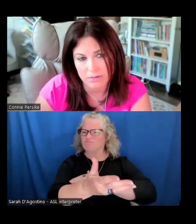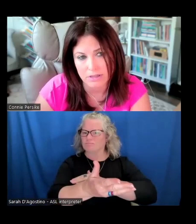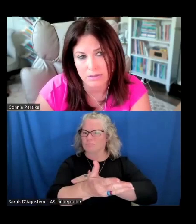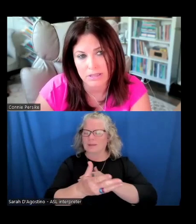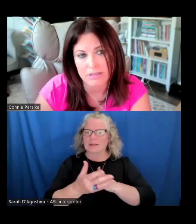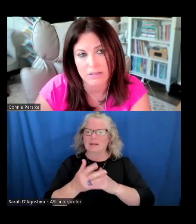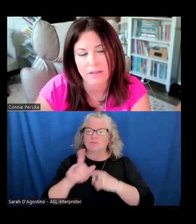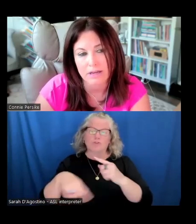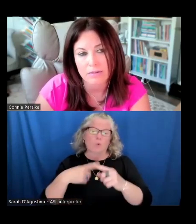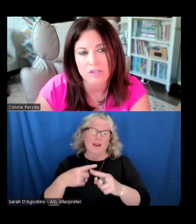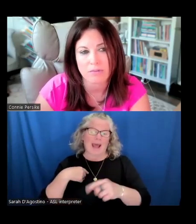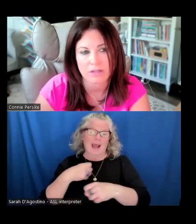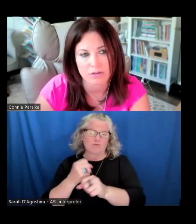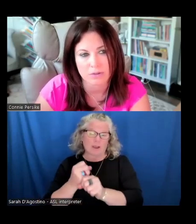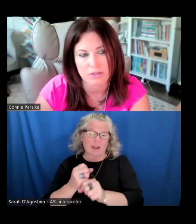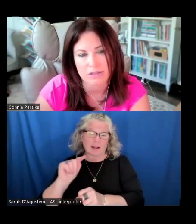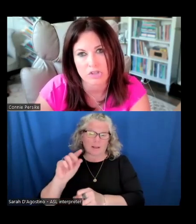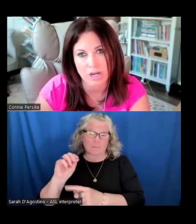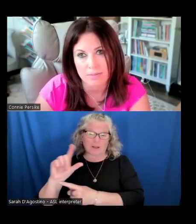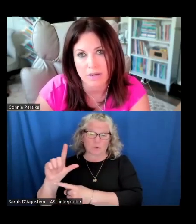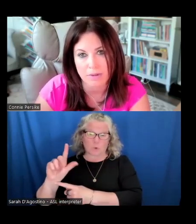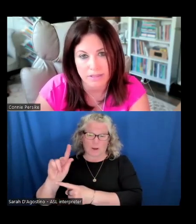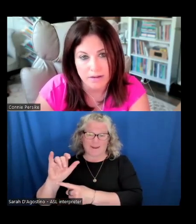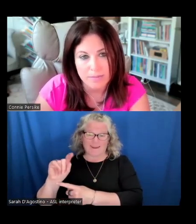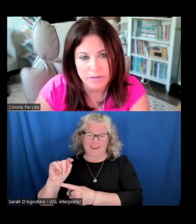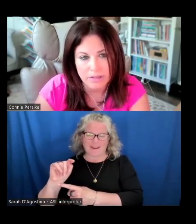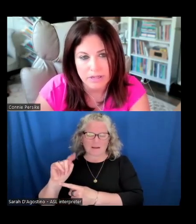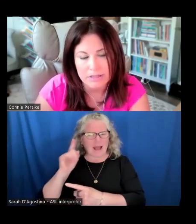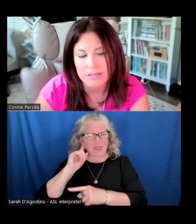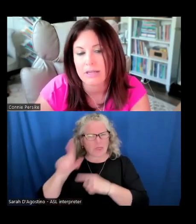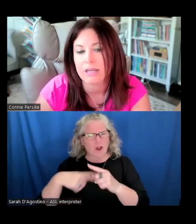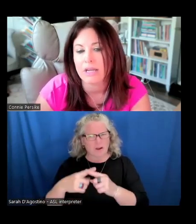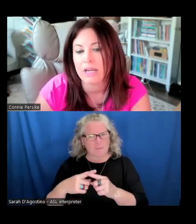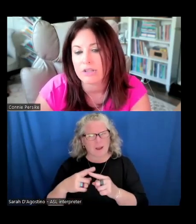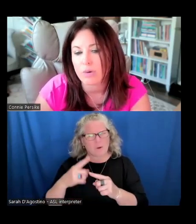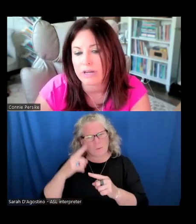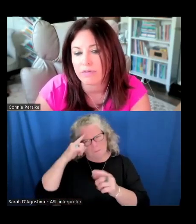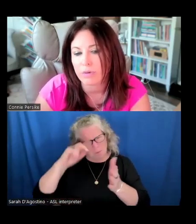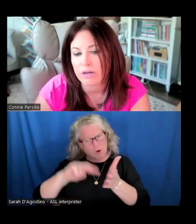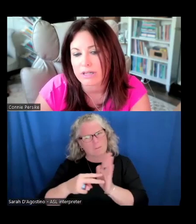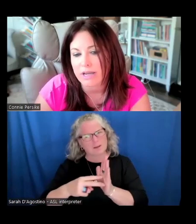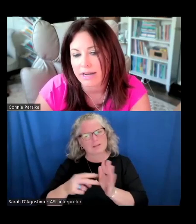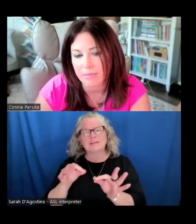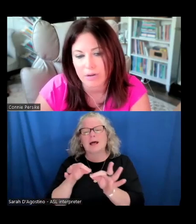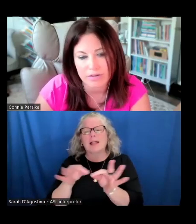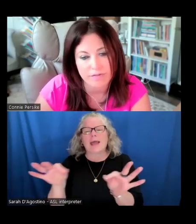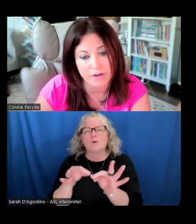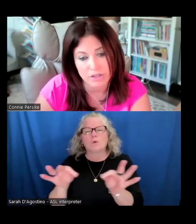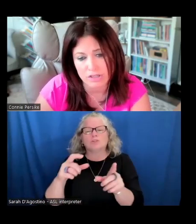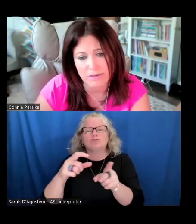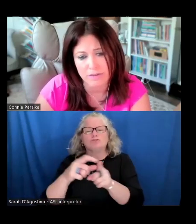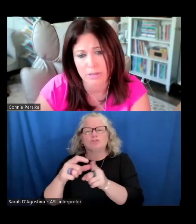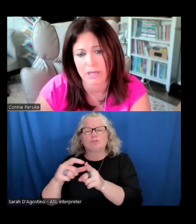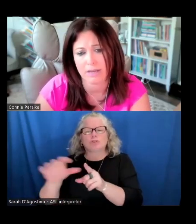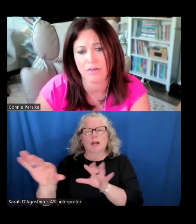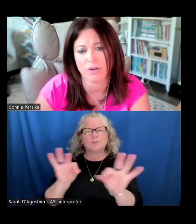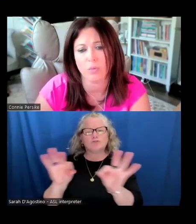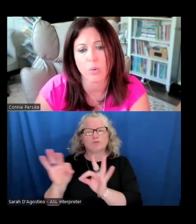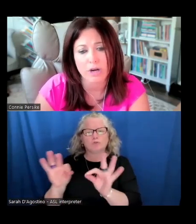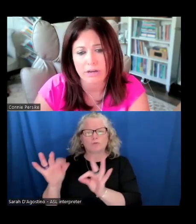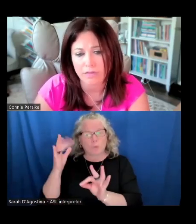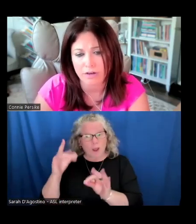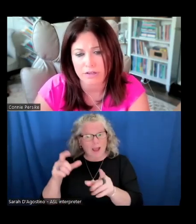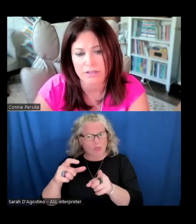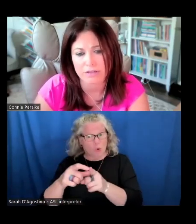was using, because the language that we use shapes how we think about things. And so if we're talking about the functions of the